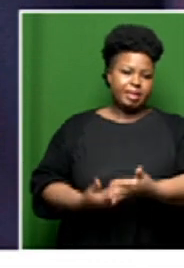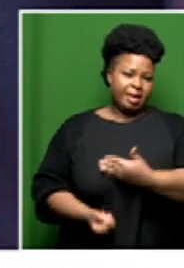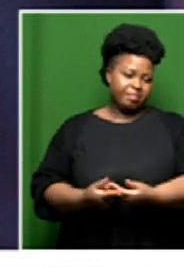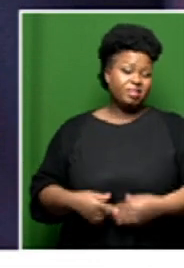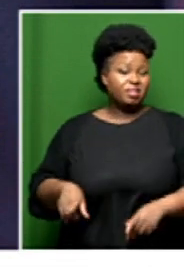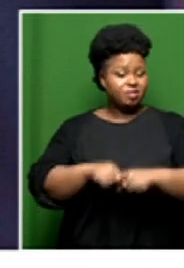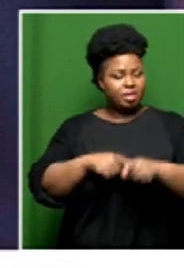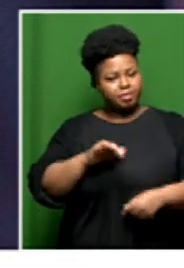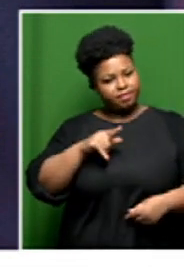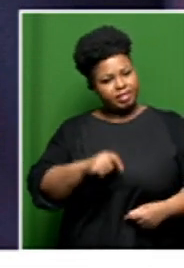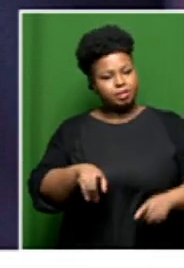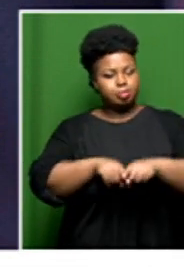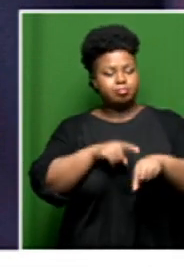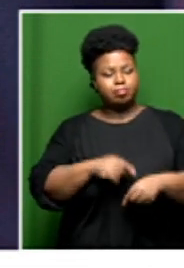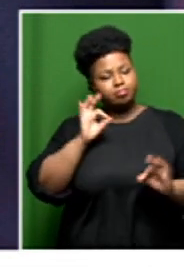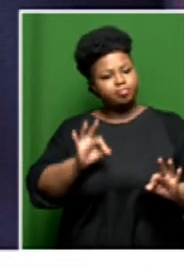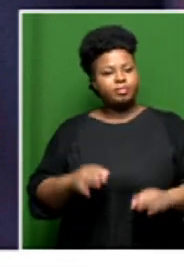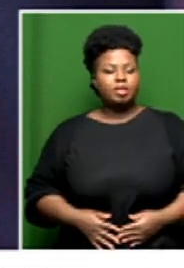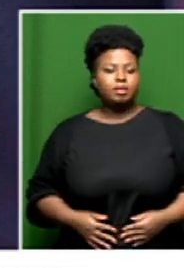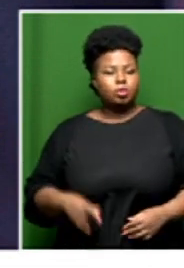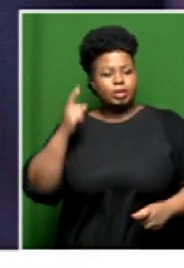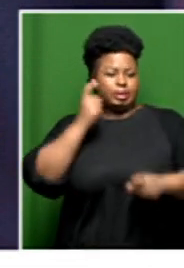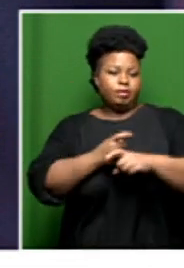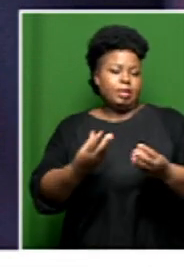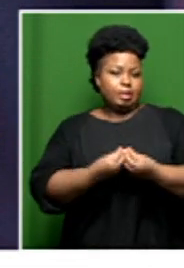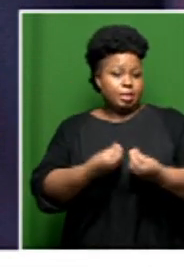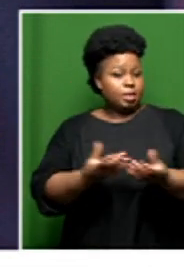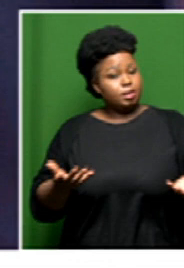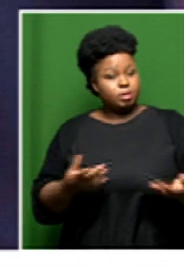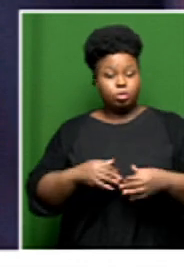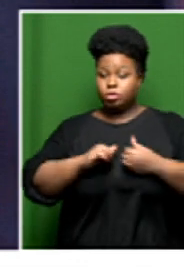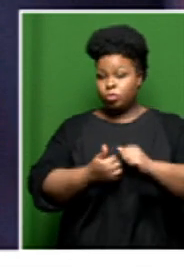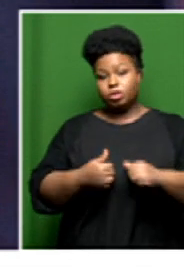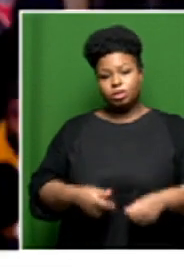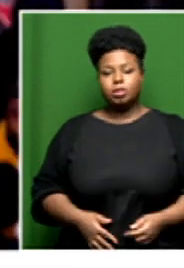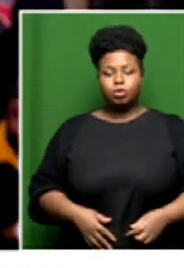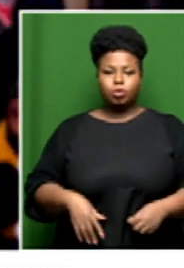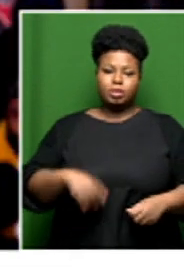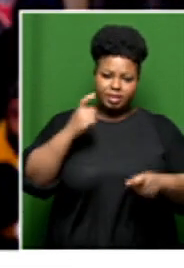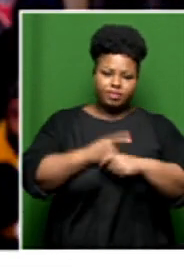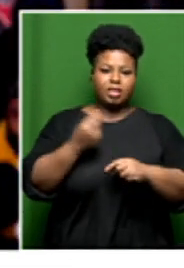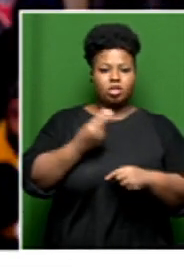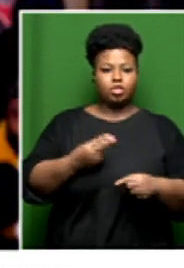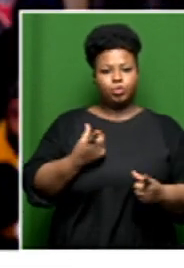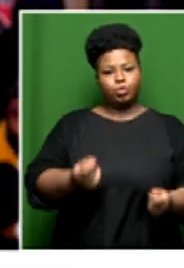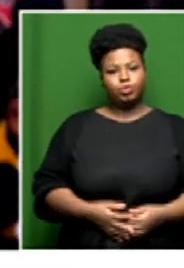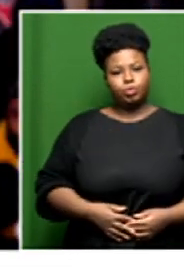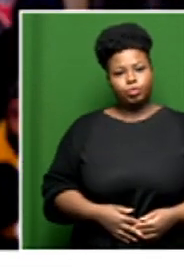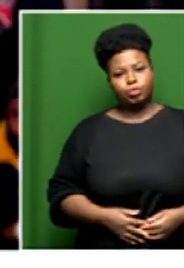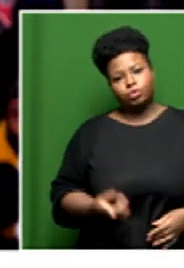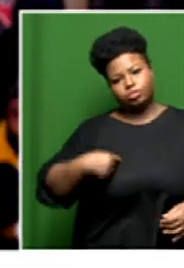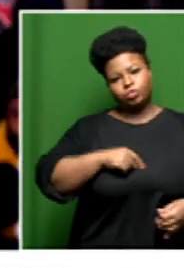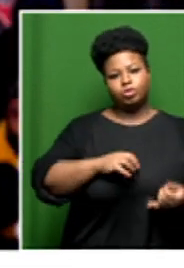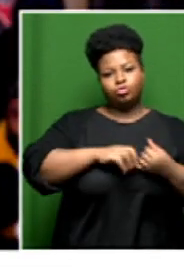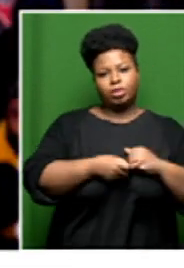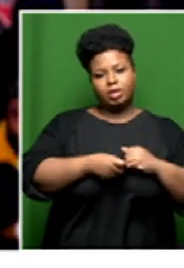well as keeping fit in the same breath. So it is a very difficult thing, difficult sport to do, difficult art form to do. So yeah, we try